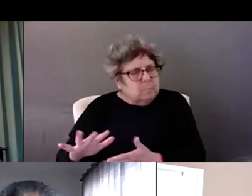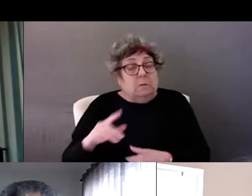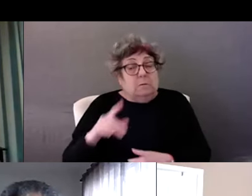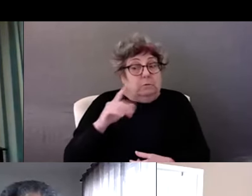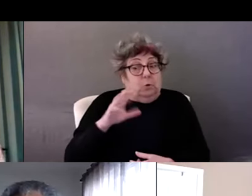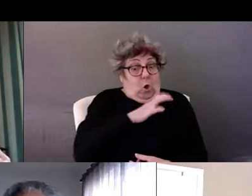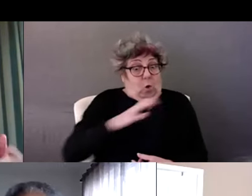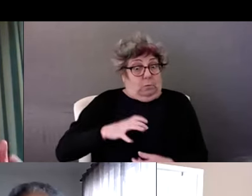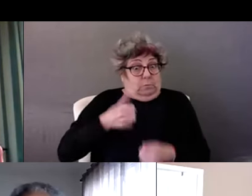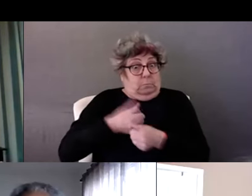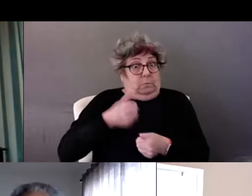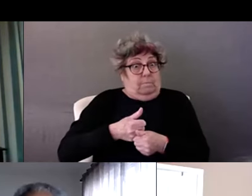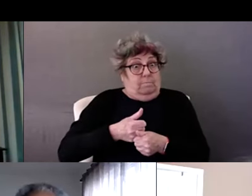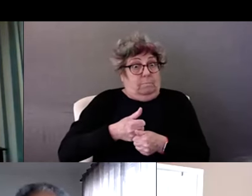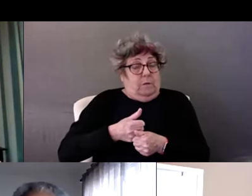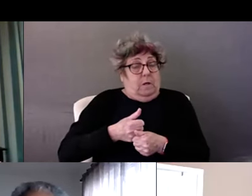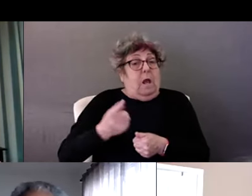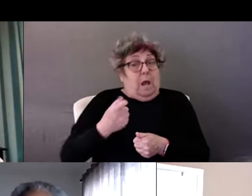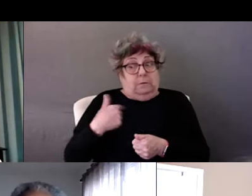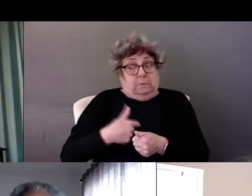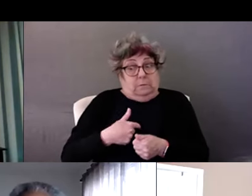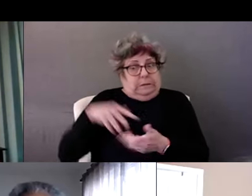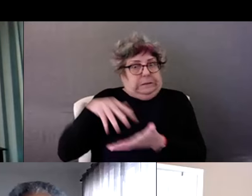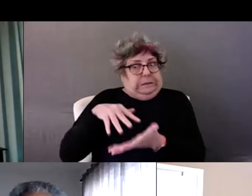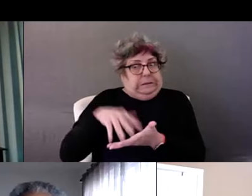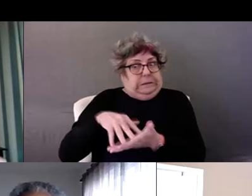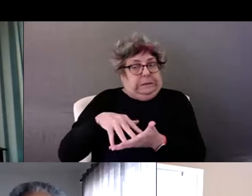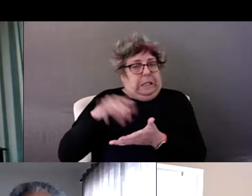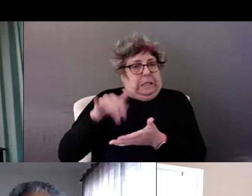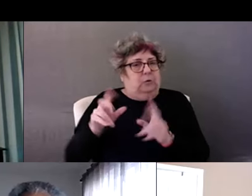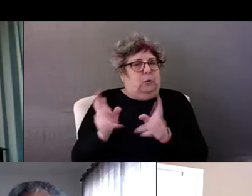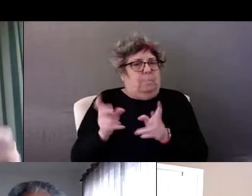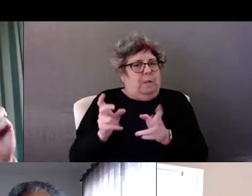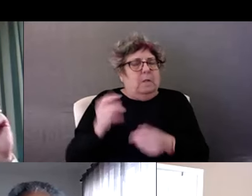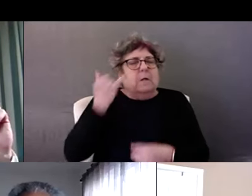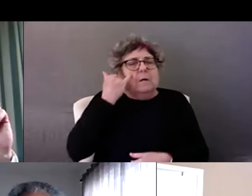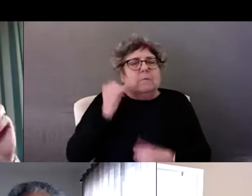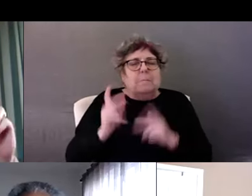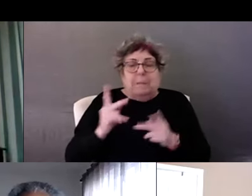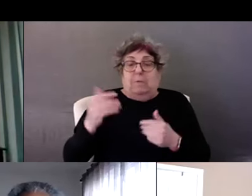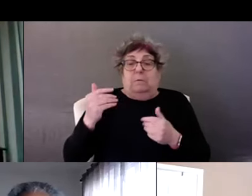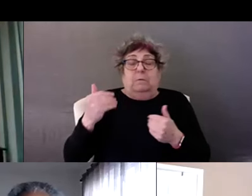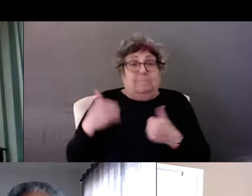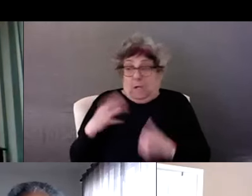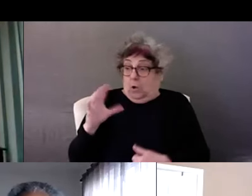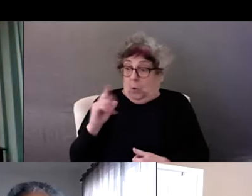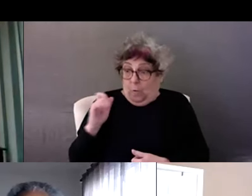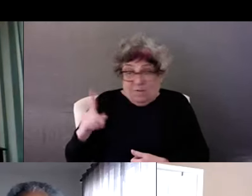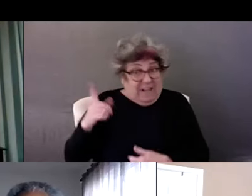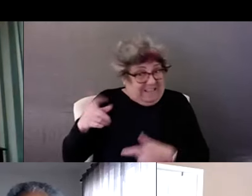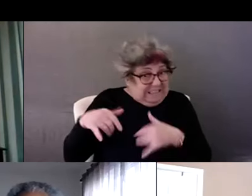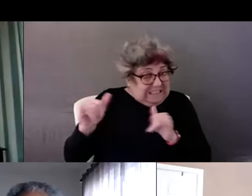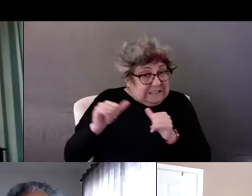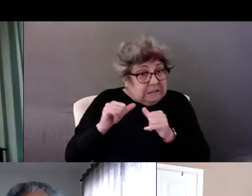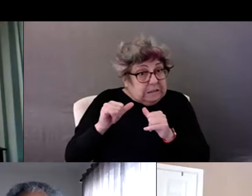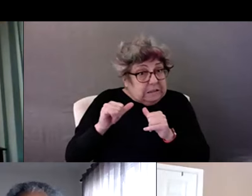Congress to study this topic of like, what happens to people who've had COVID but are then immune? You know, what do we know